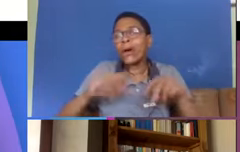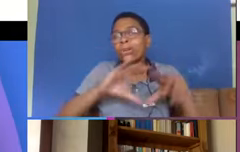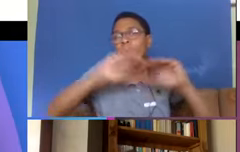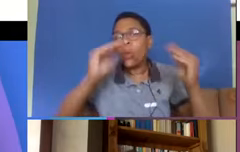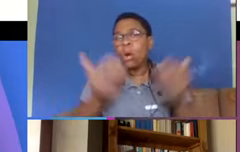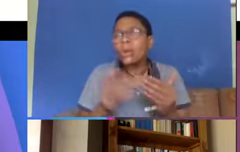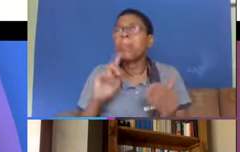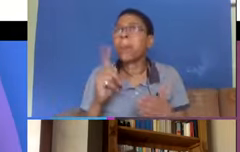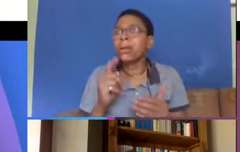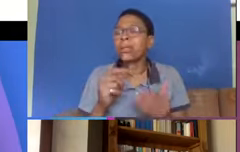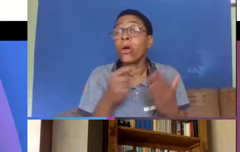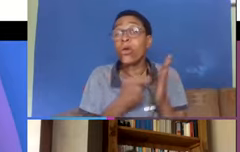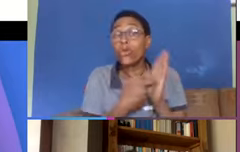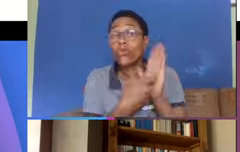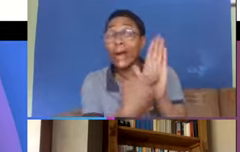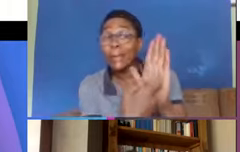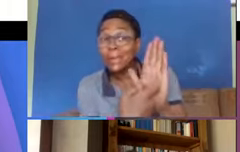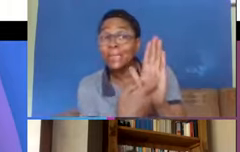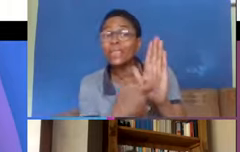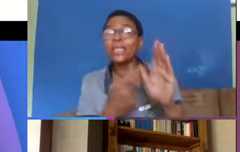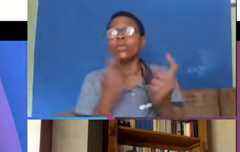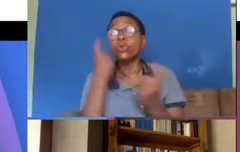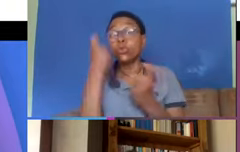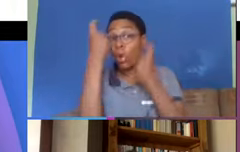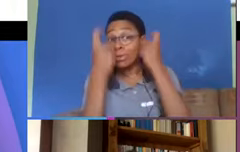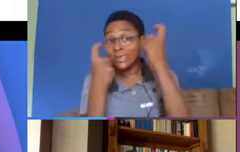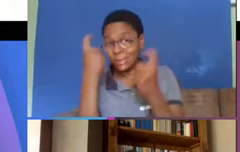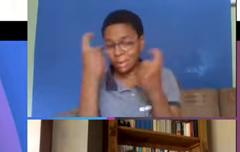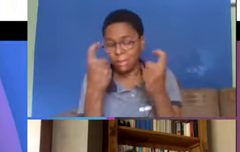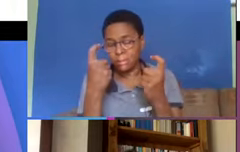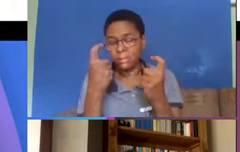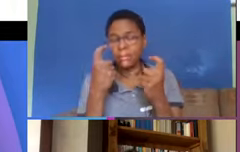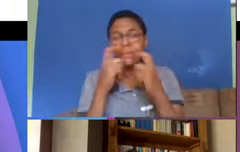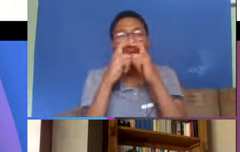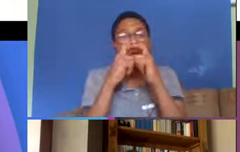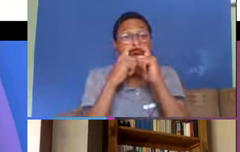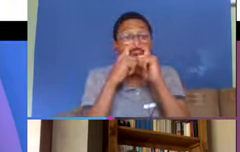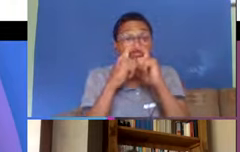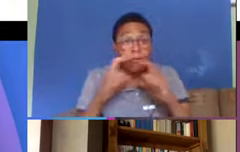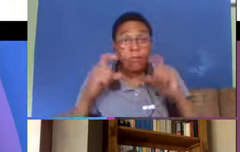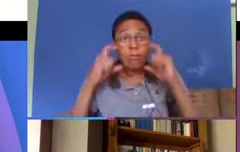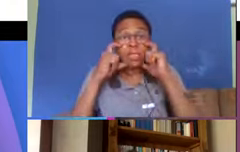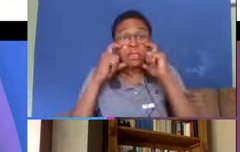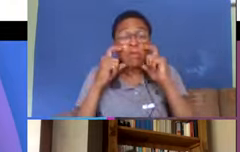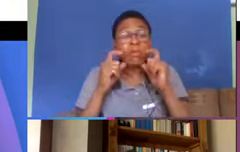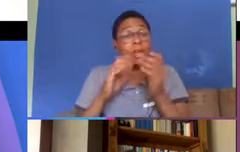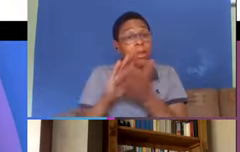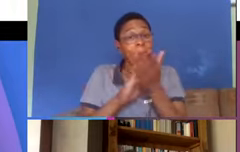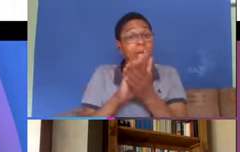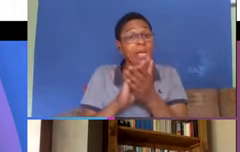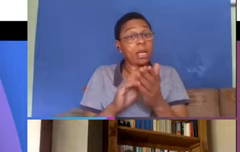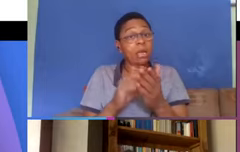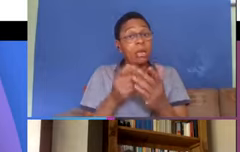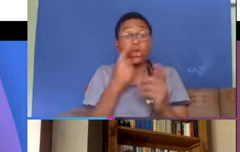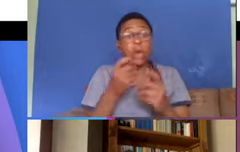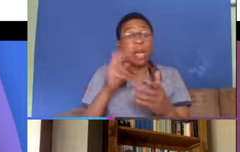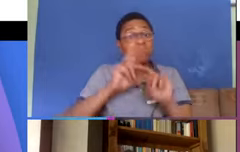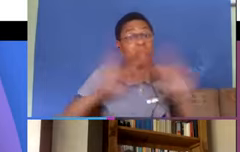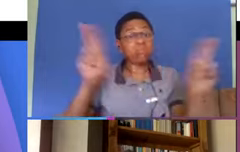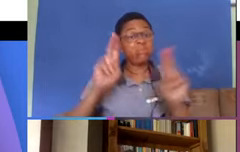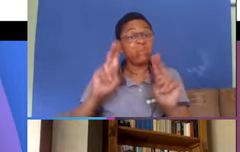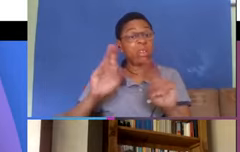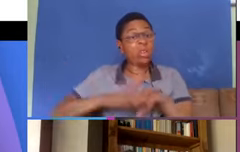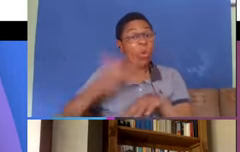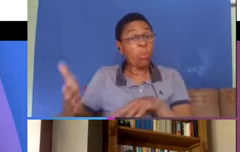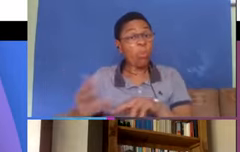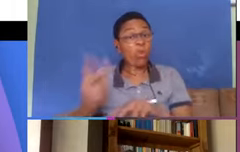isn't possible. Face coverings do not replace social distancing. Continue to wash hands regularly and maintain social